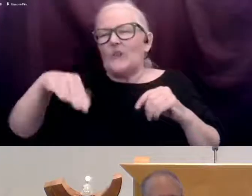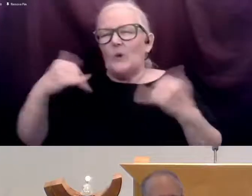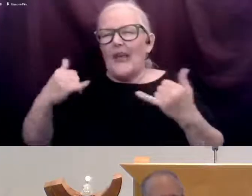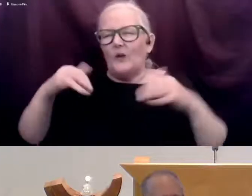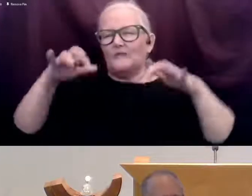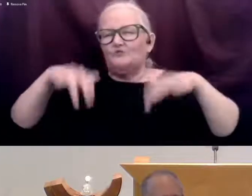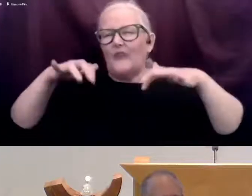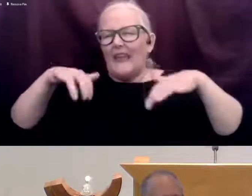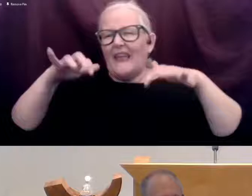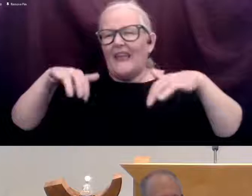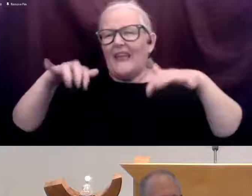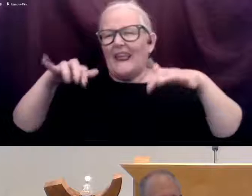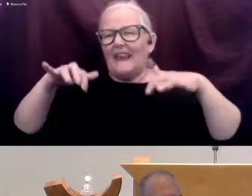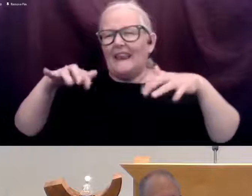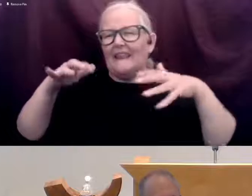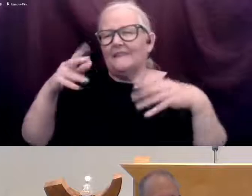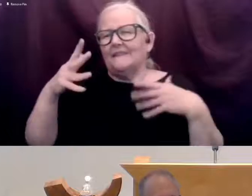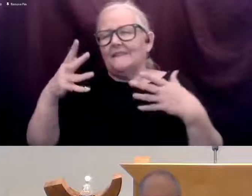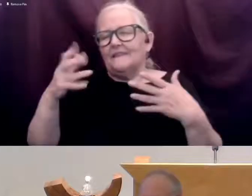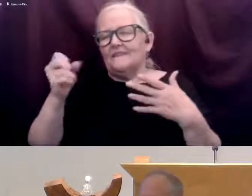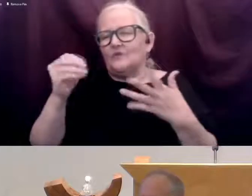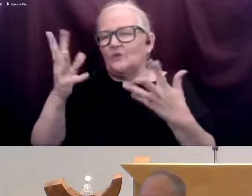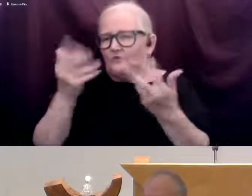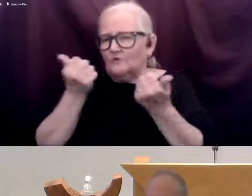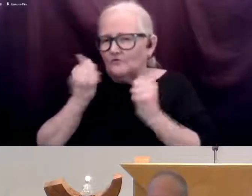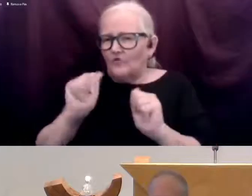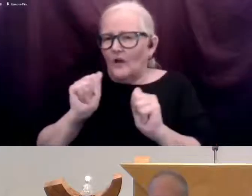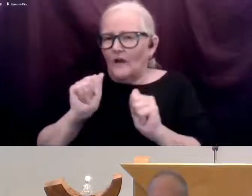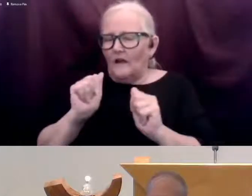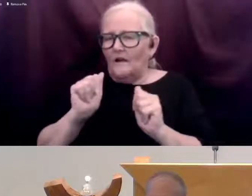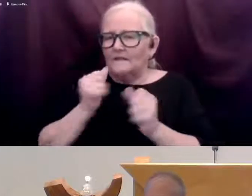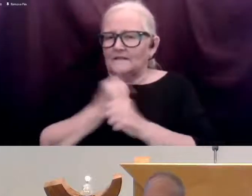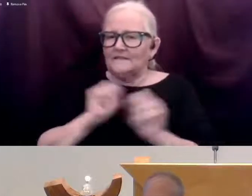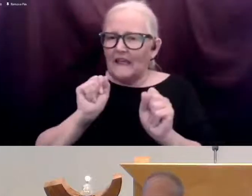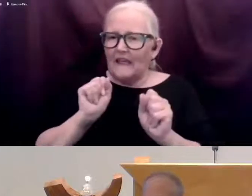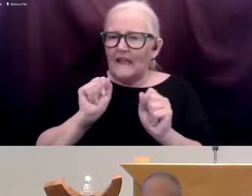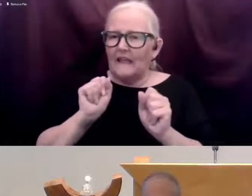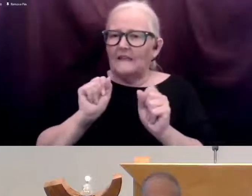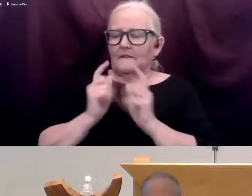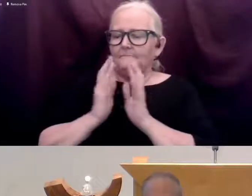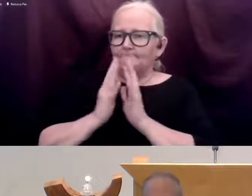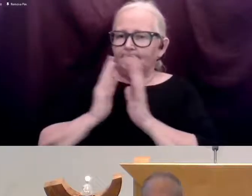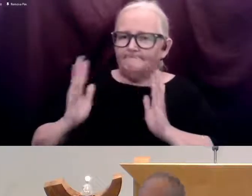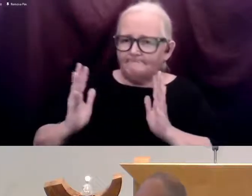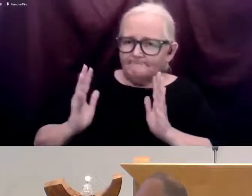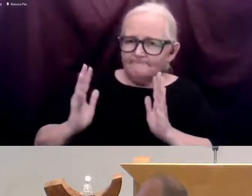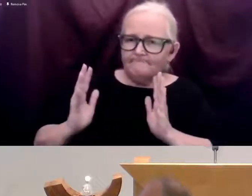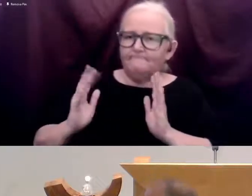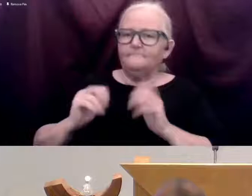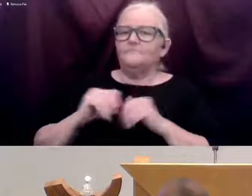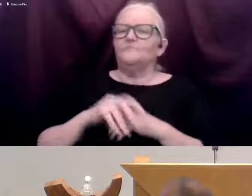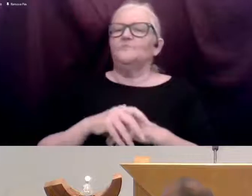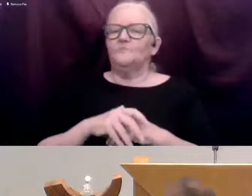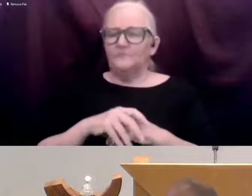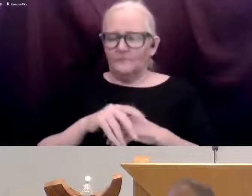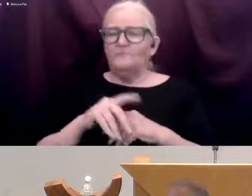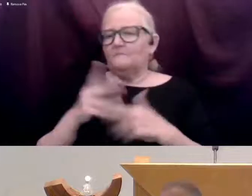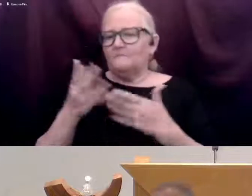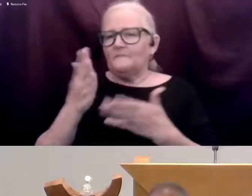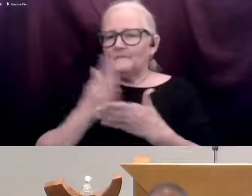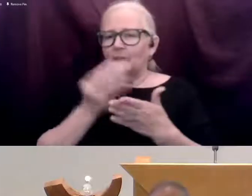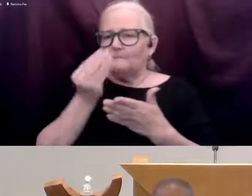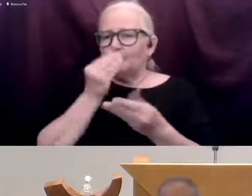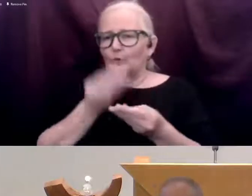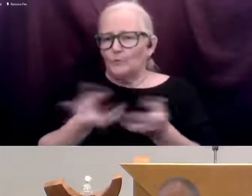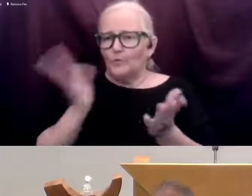as safe as we can and distant and whatever we need to do. But there are some treats down there. Thank you, Phyllis. Let's have another